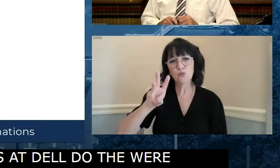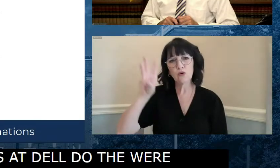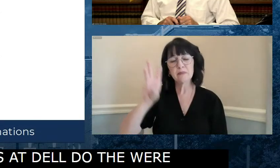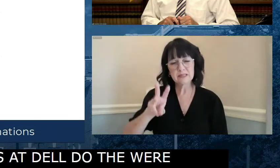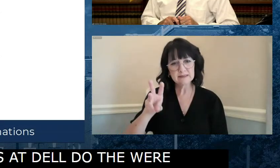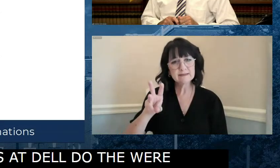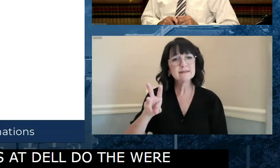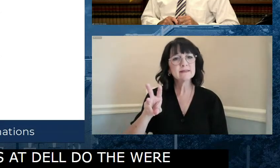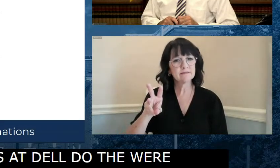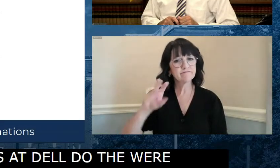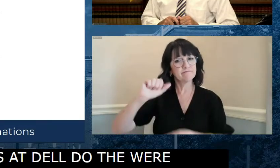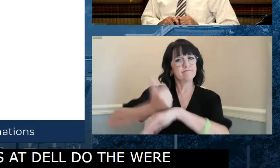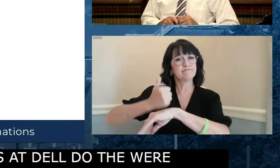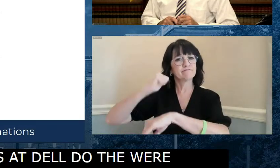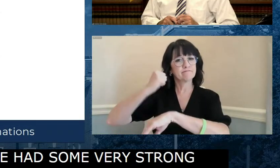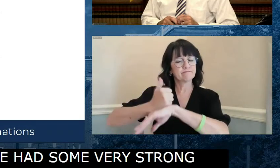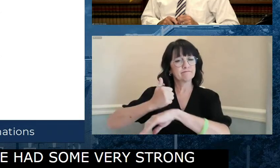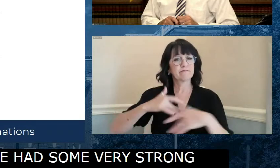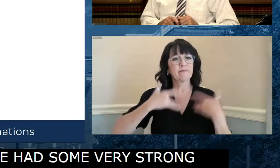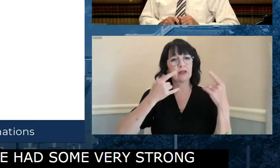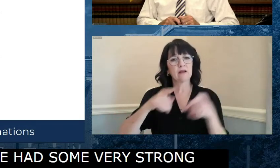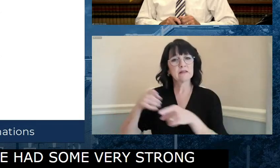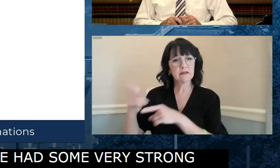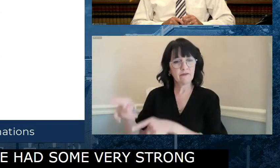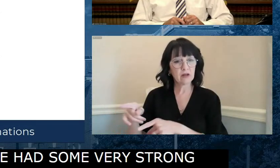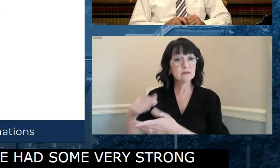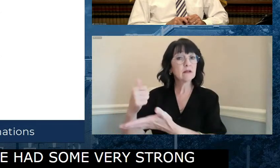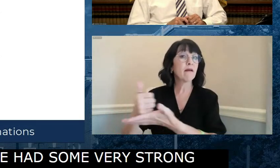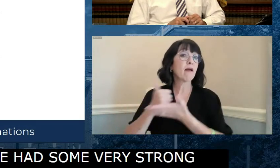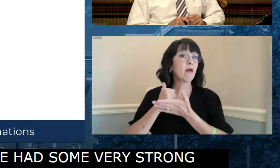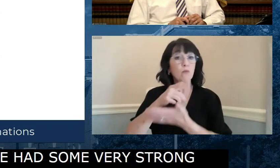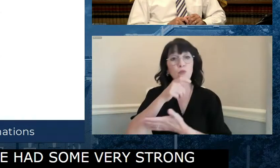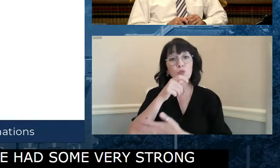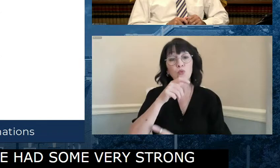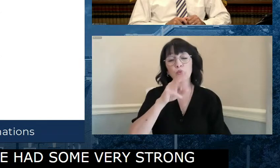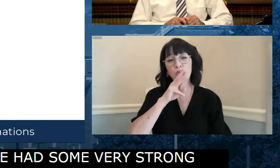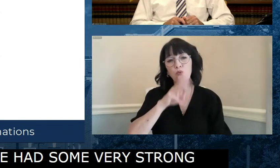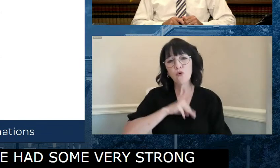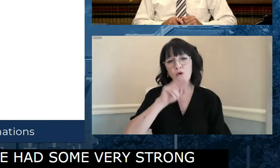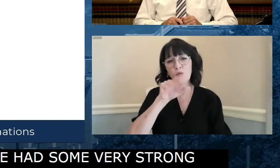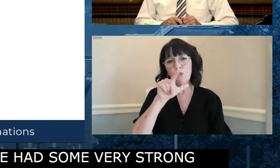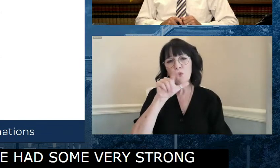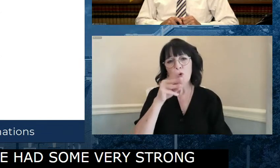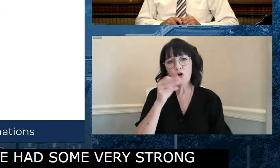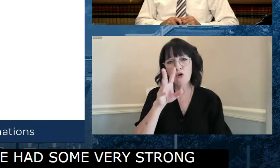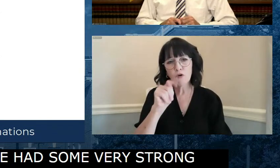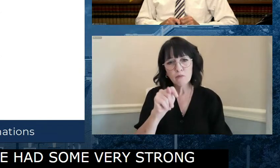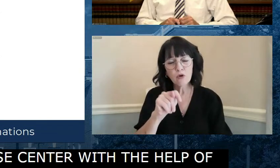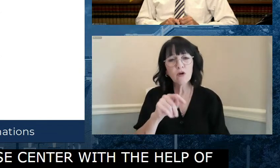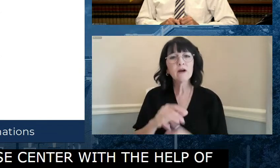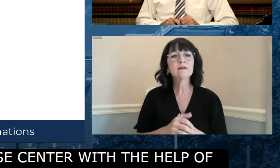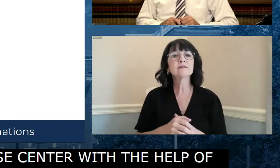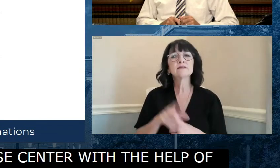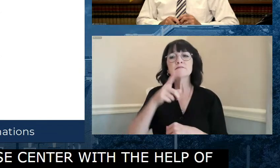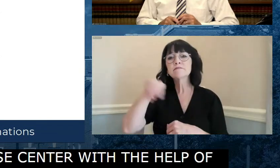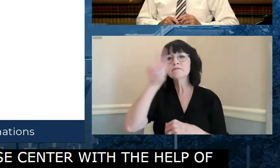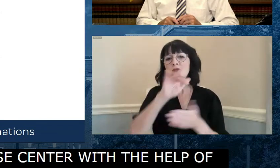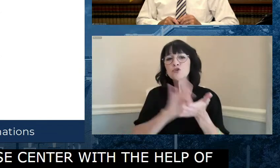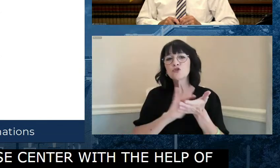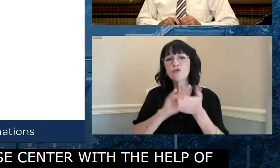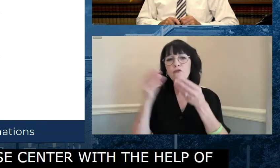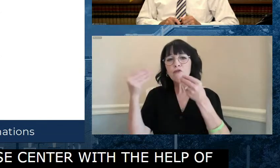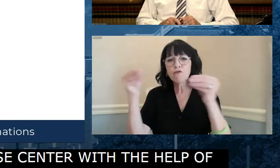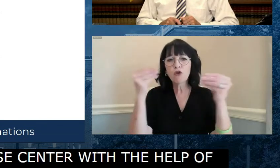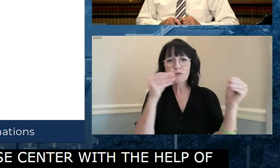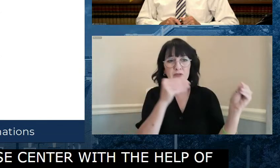vaccine events at the Chase Center with help from Walmart. And our pharmacies really, and then the last month or two, our pharmacies were